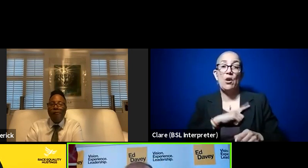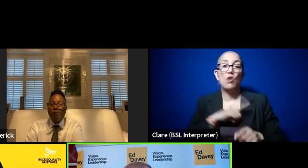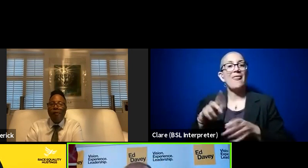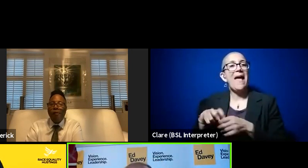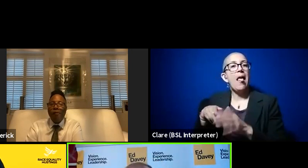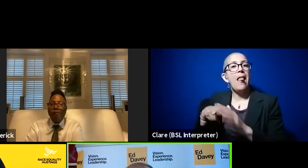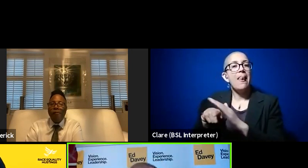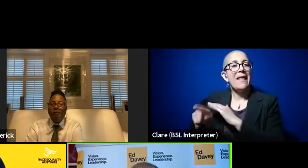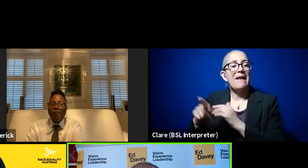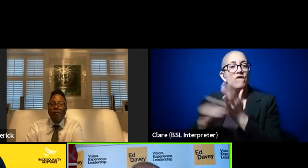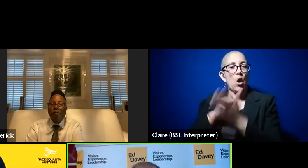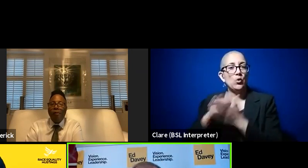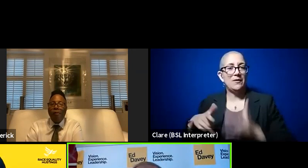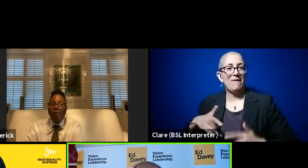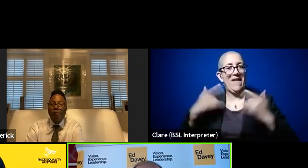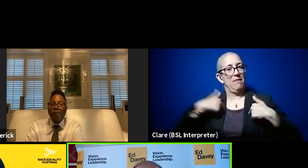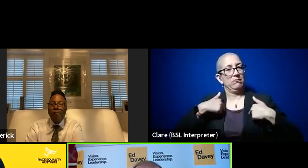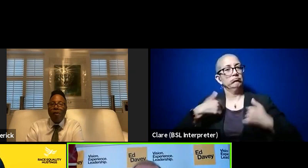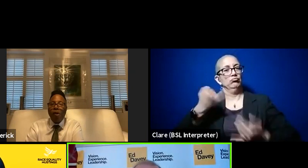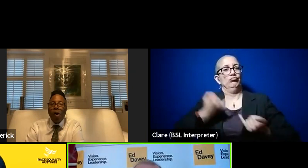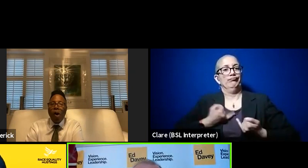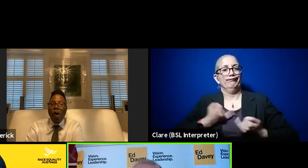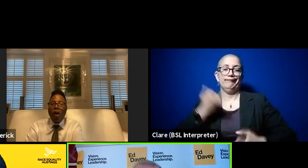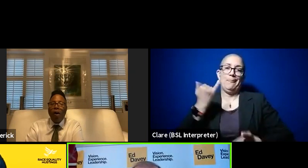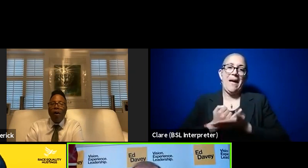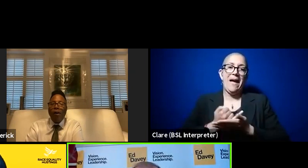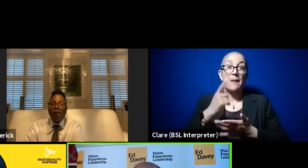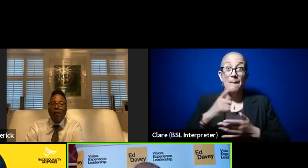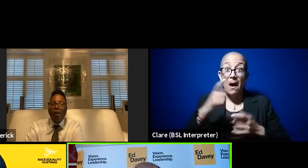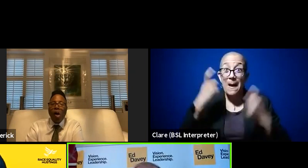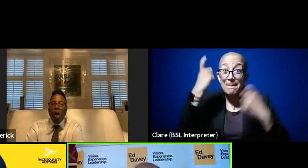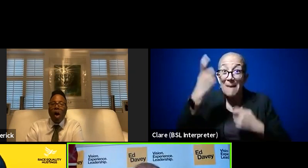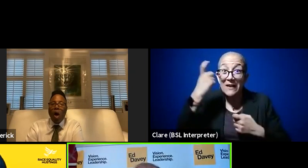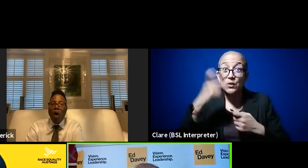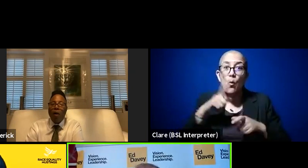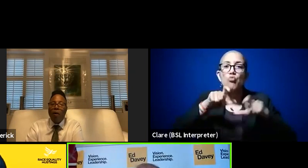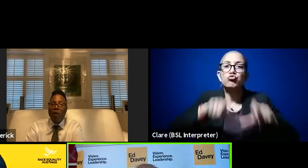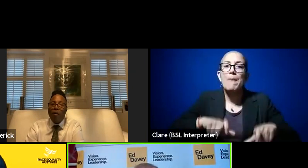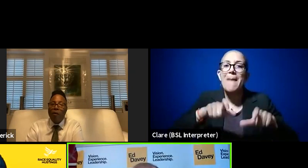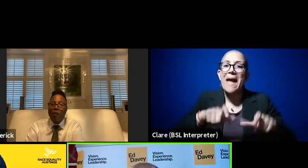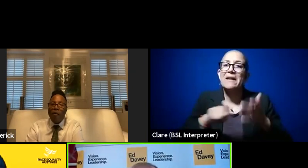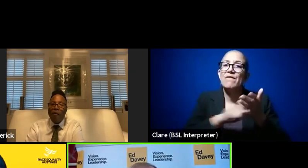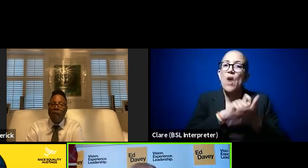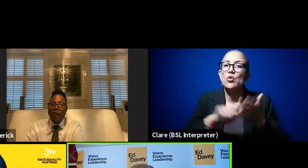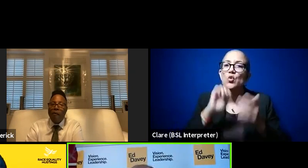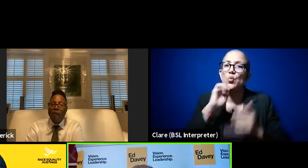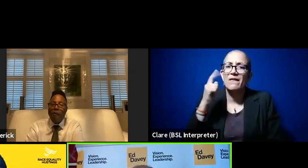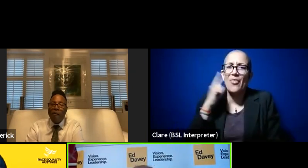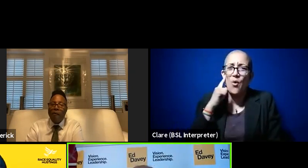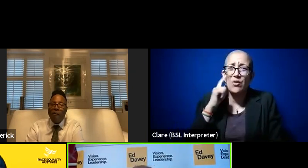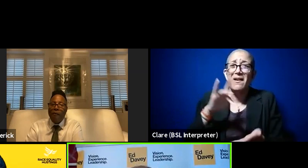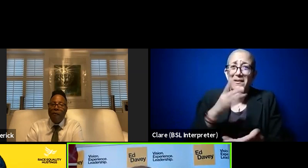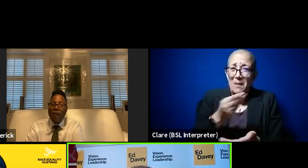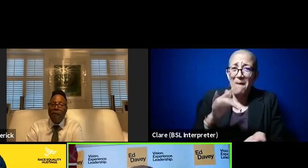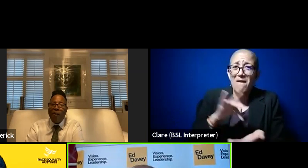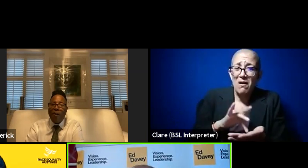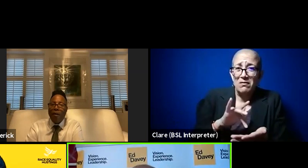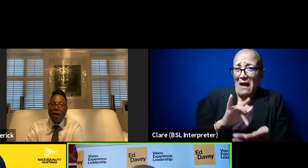revoke position was bad. But if just imagine what Remain voters would have thought. Lots of them are core votes.